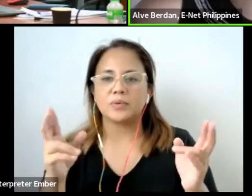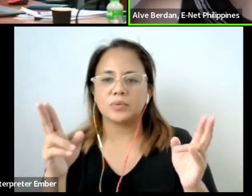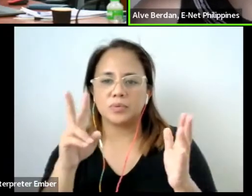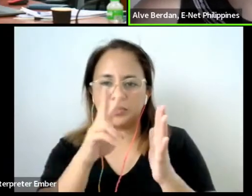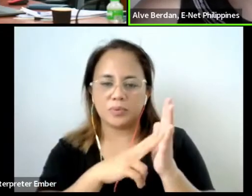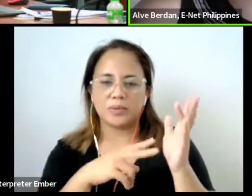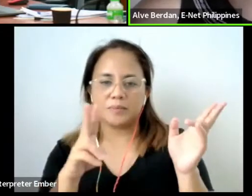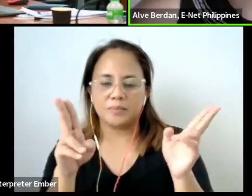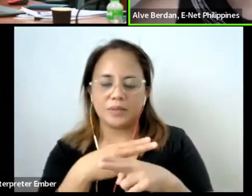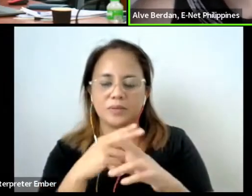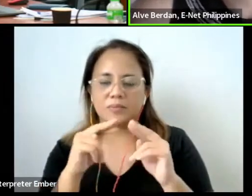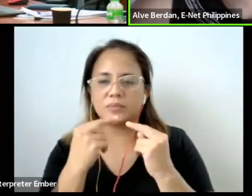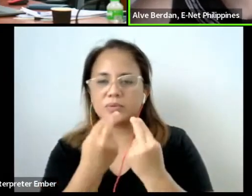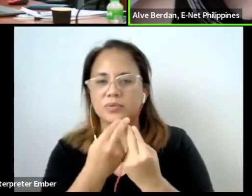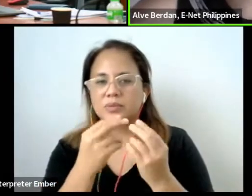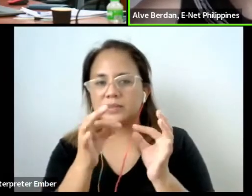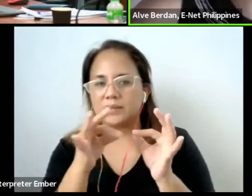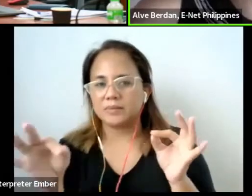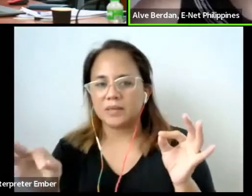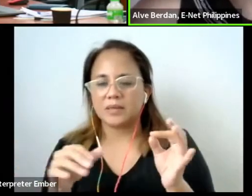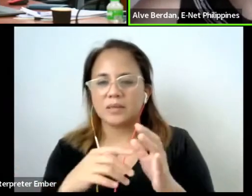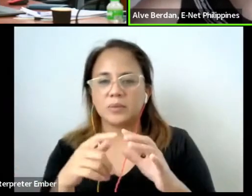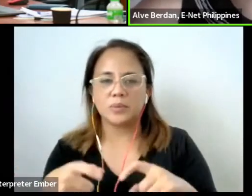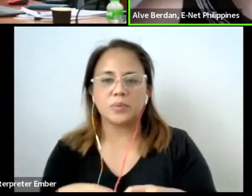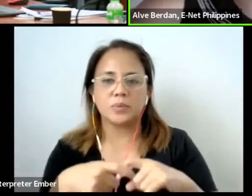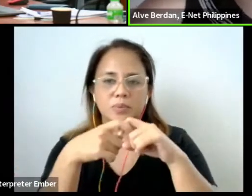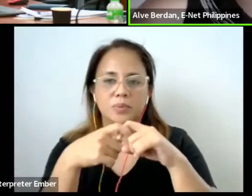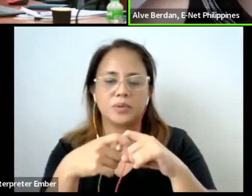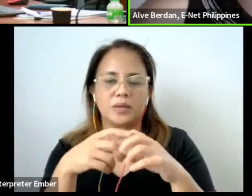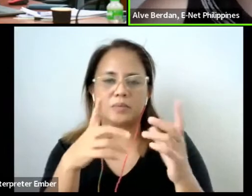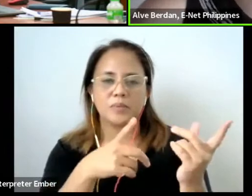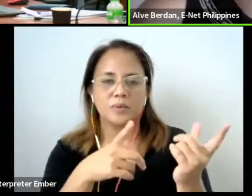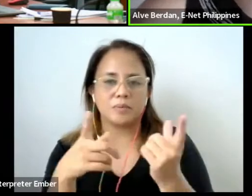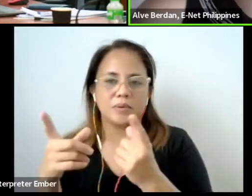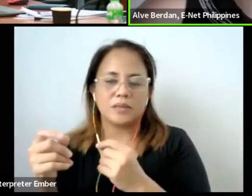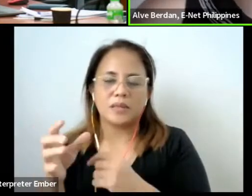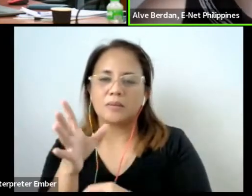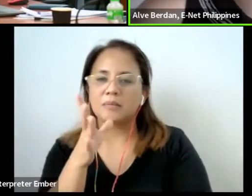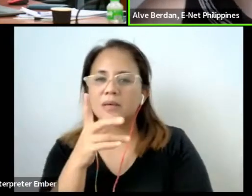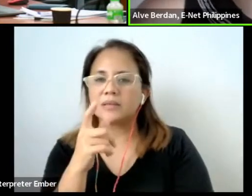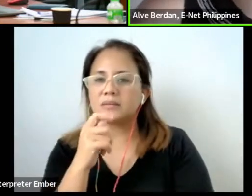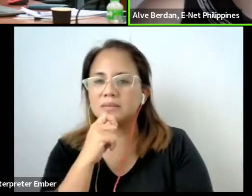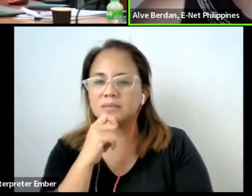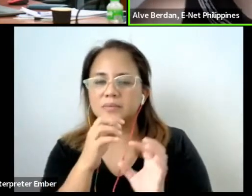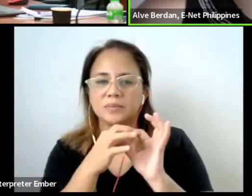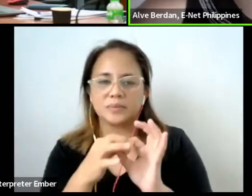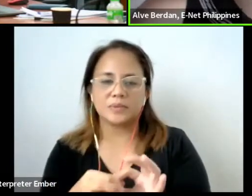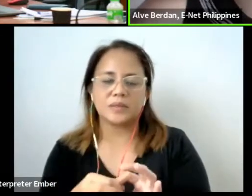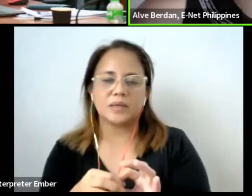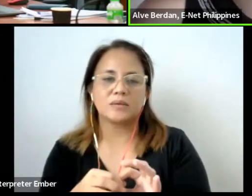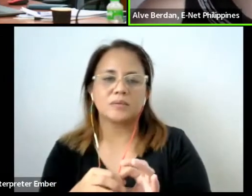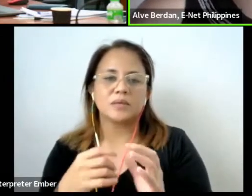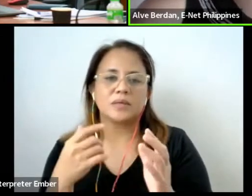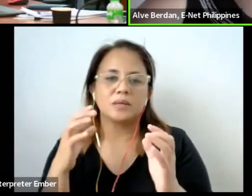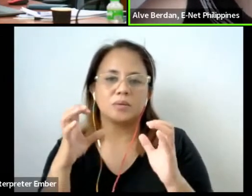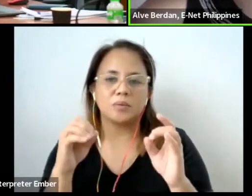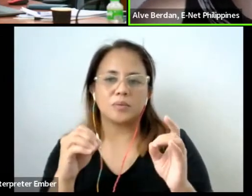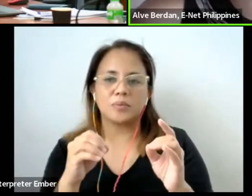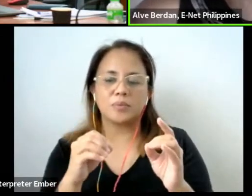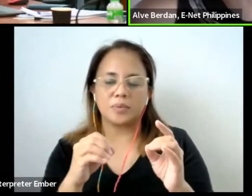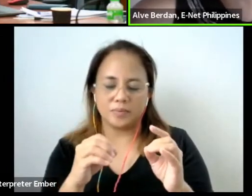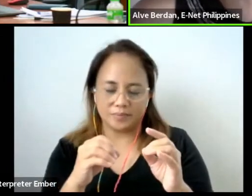our position statement. The suspension of the implementation of the mother tongue-based multilingual education as a medium